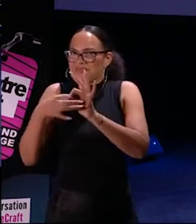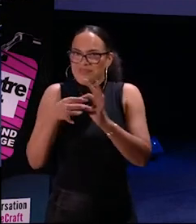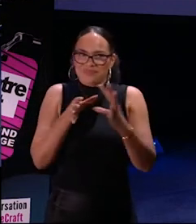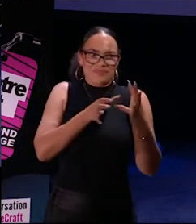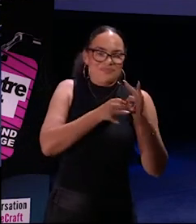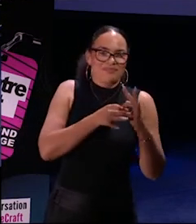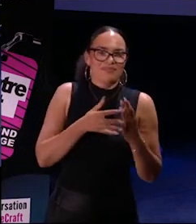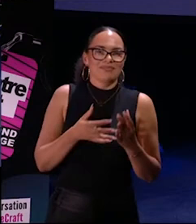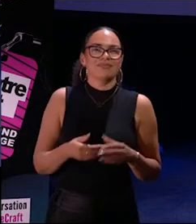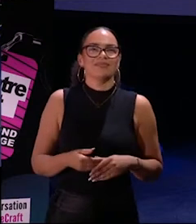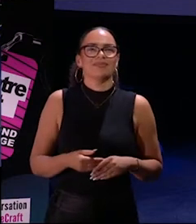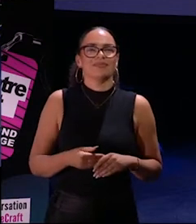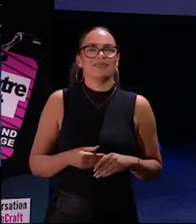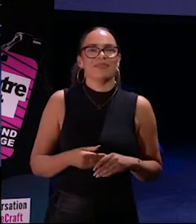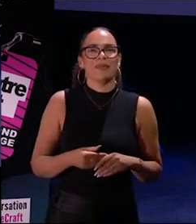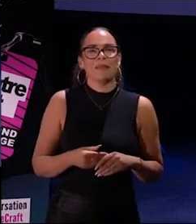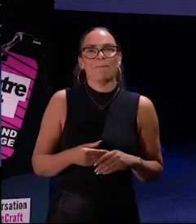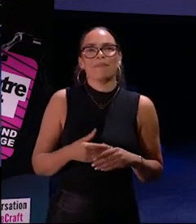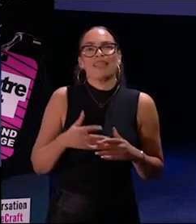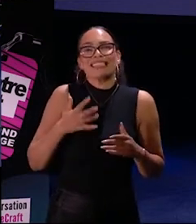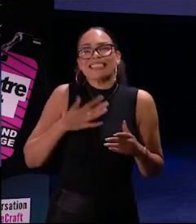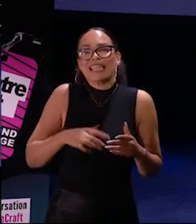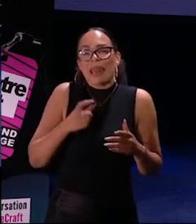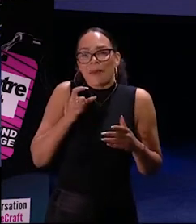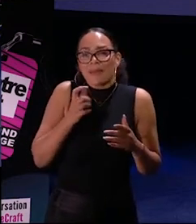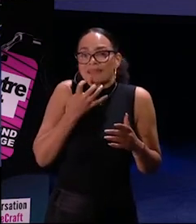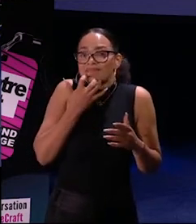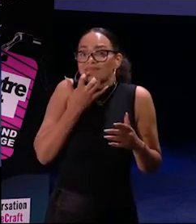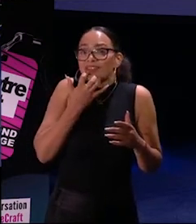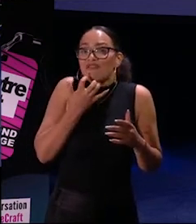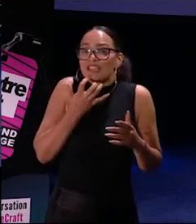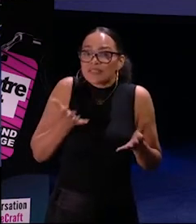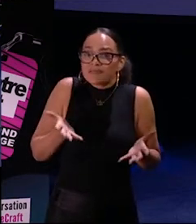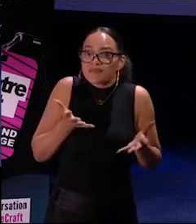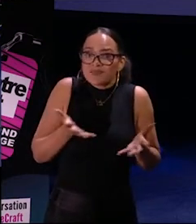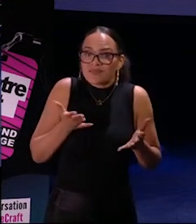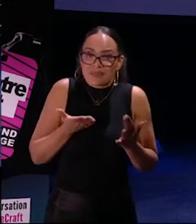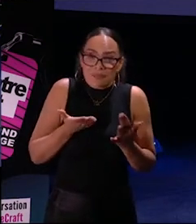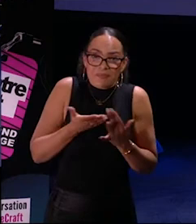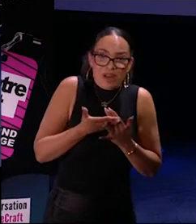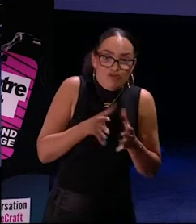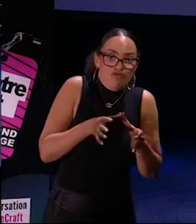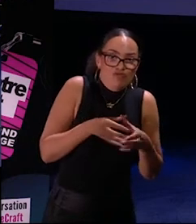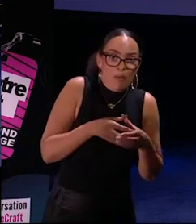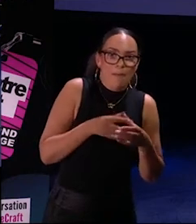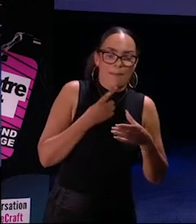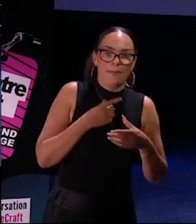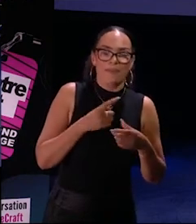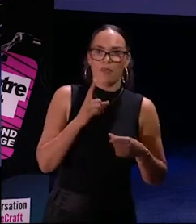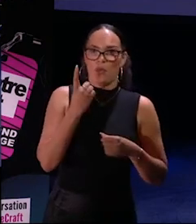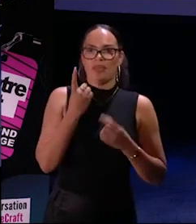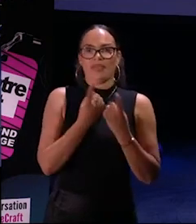often it's about sort of finding a little bit of courage to break into a group or to do that kind of thing. The first thing I would